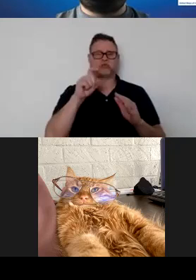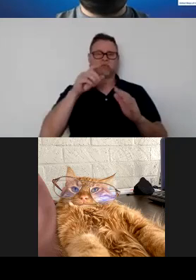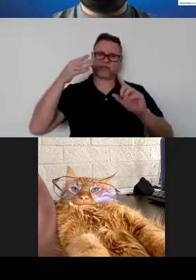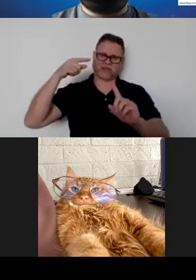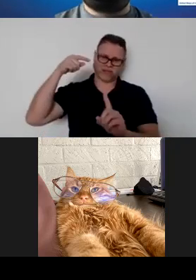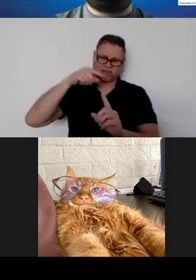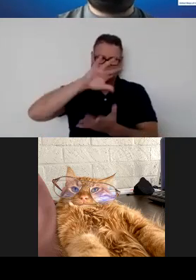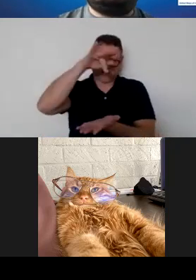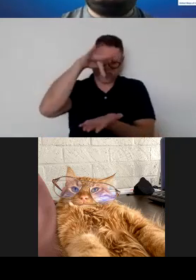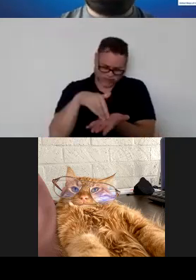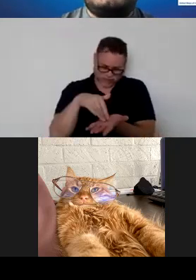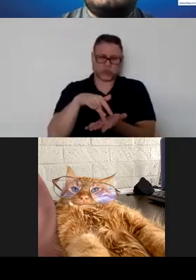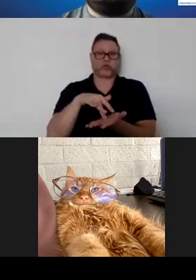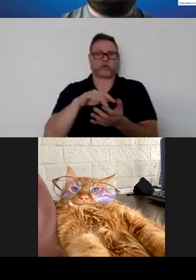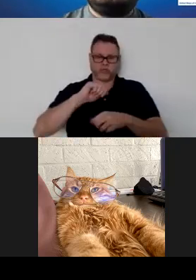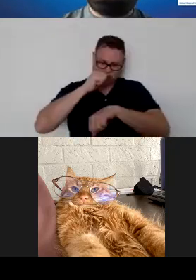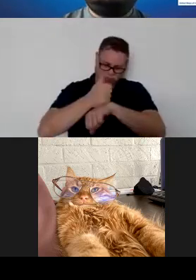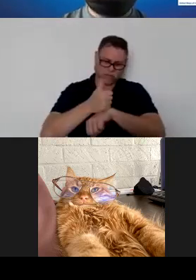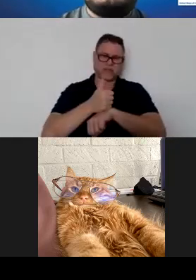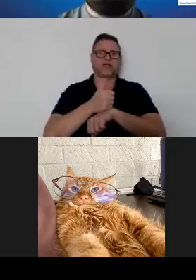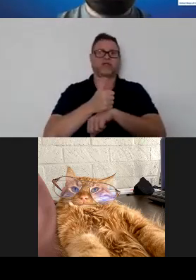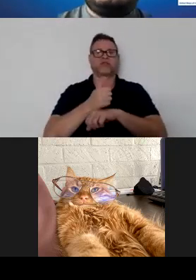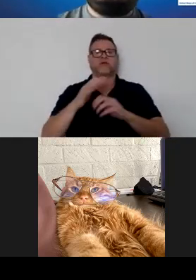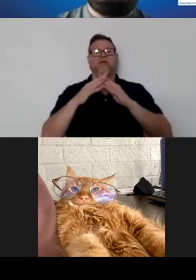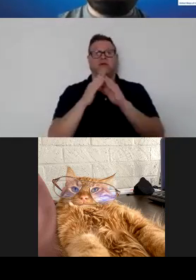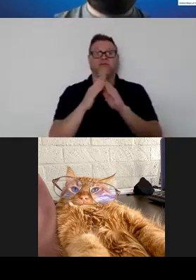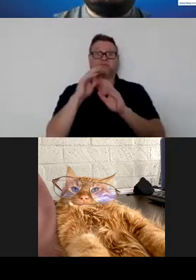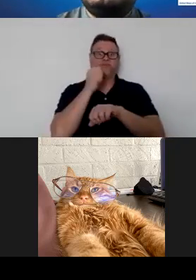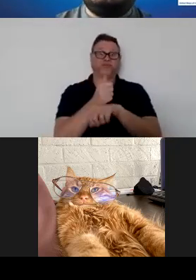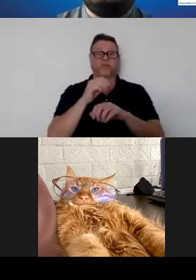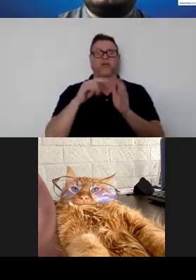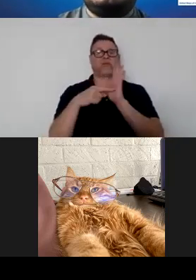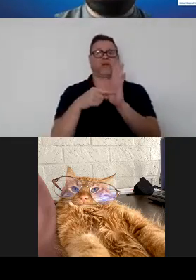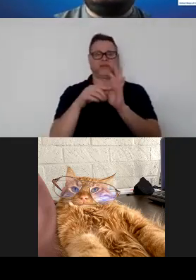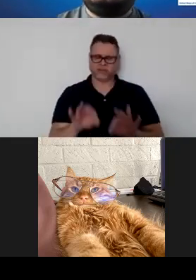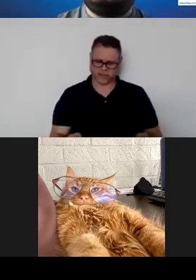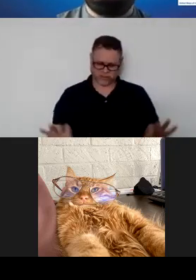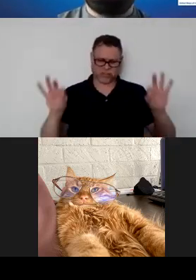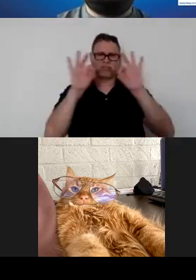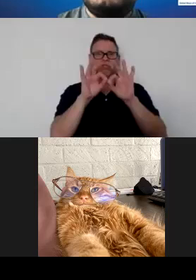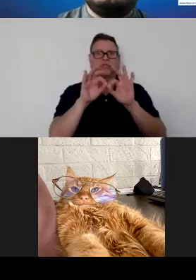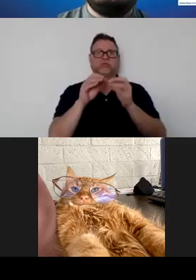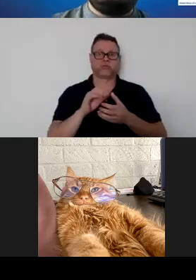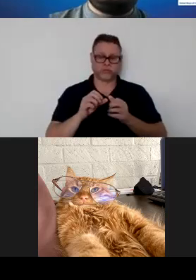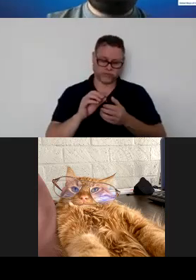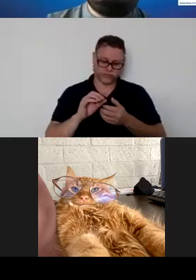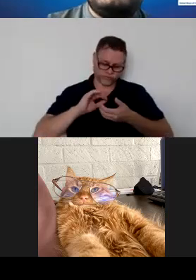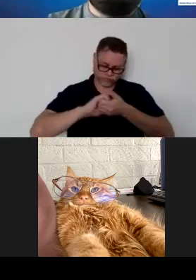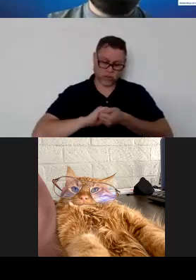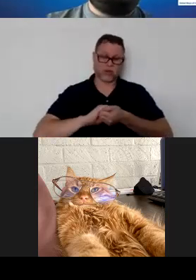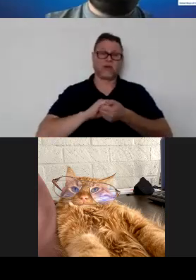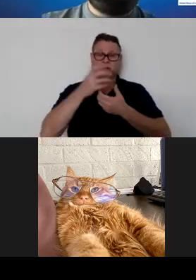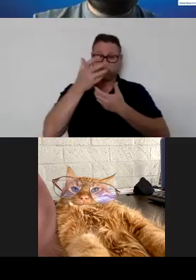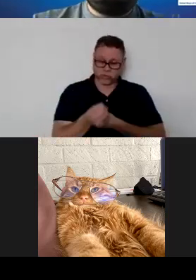of the implementation of these types of models. These types of engagement are essential to fostering relationships of trust and